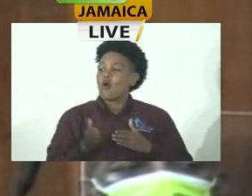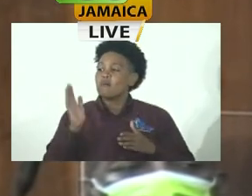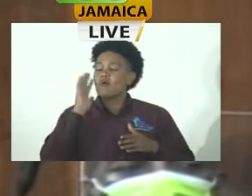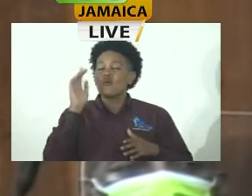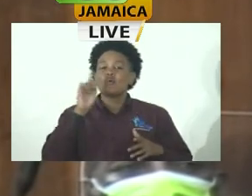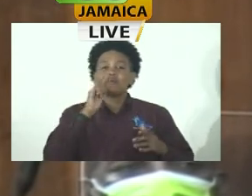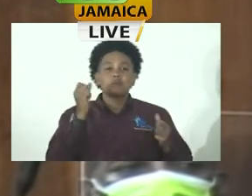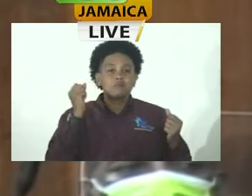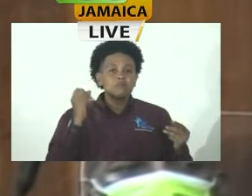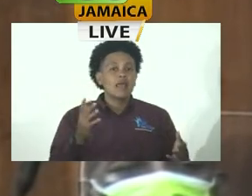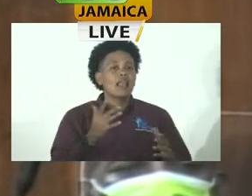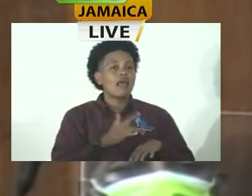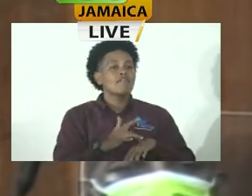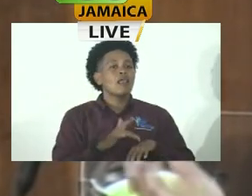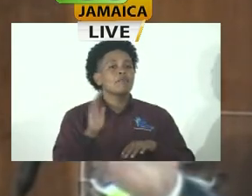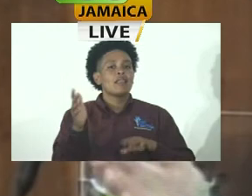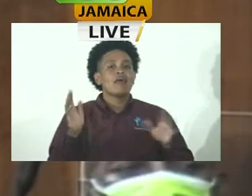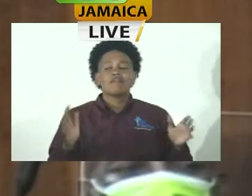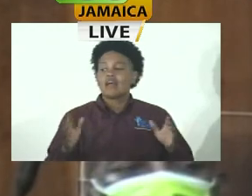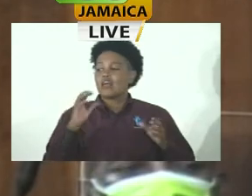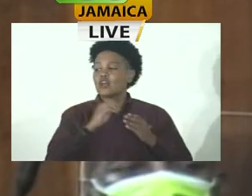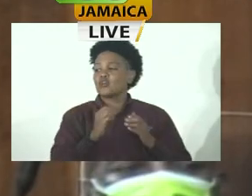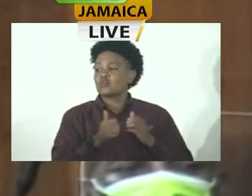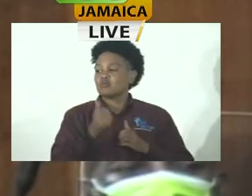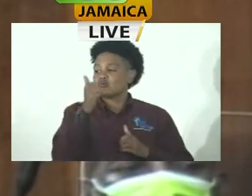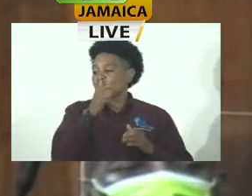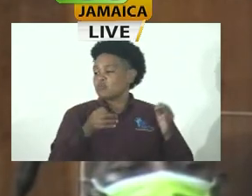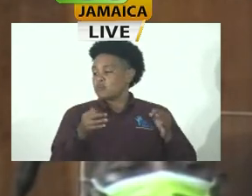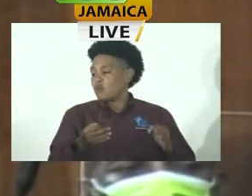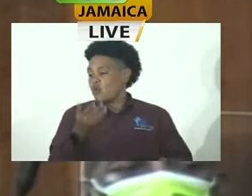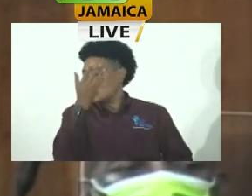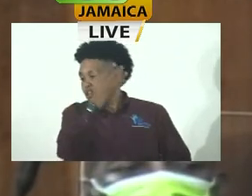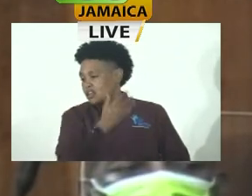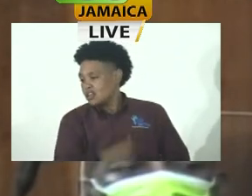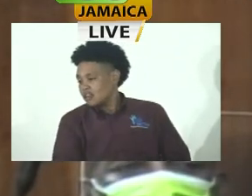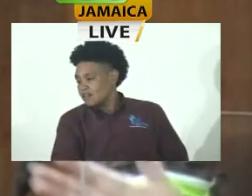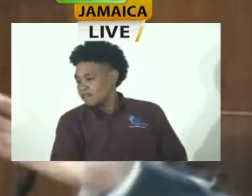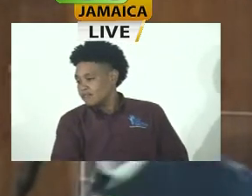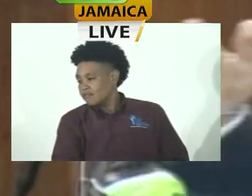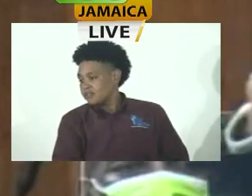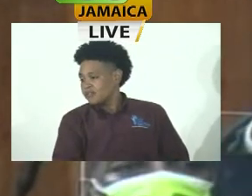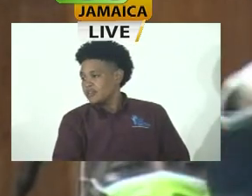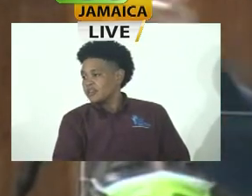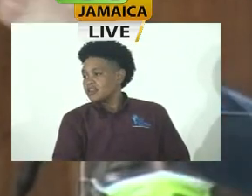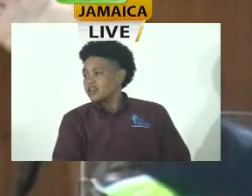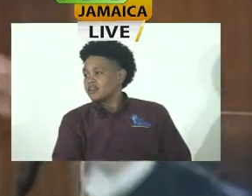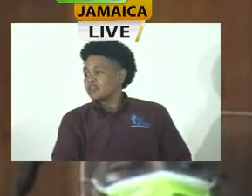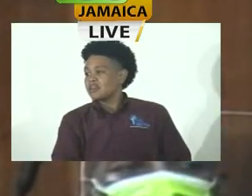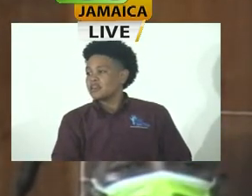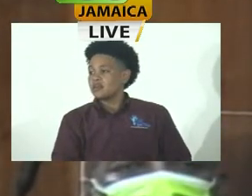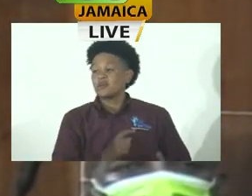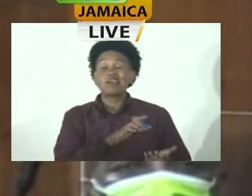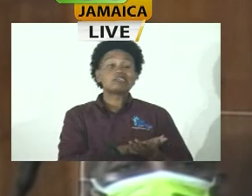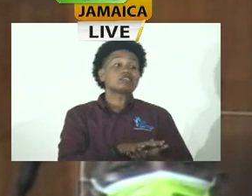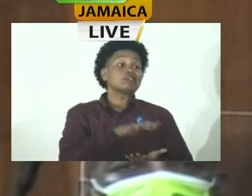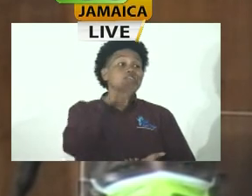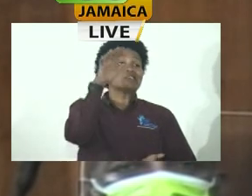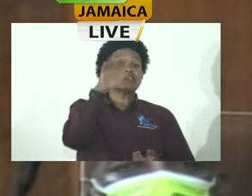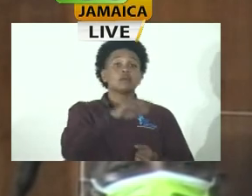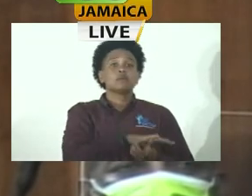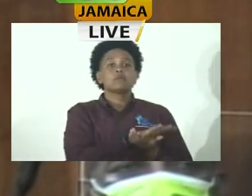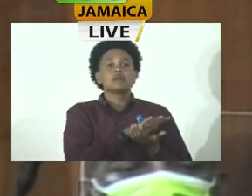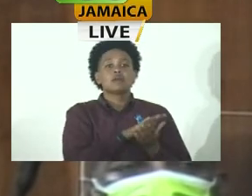enormous and that includes the supreme court madam speaker where huge numbers of files are stored in